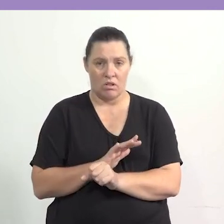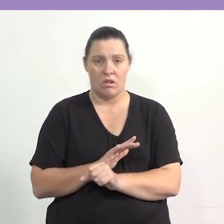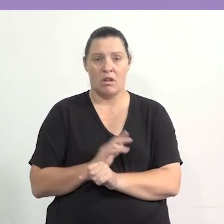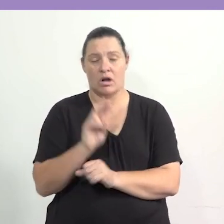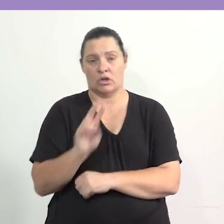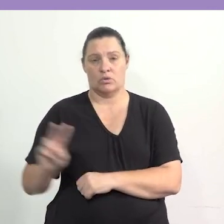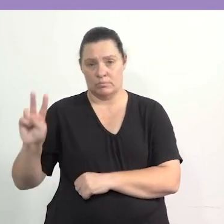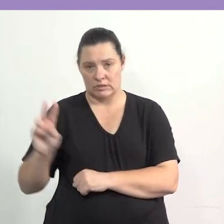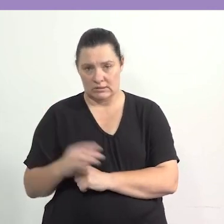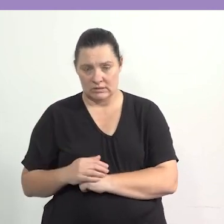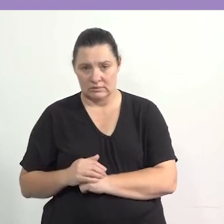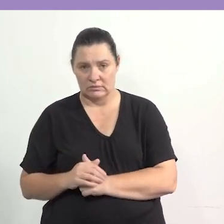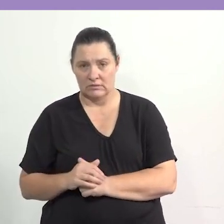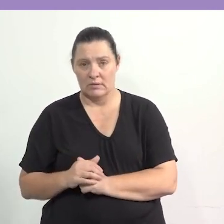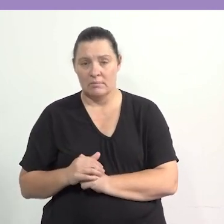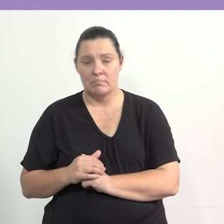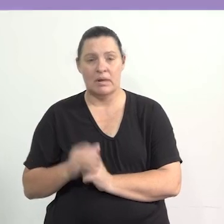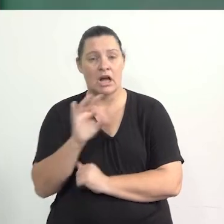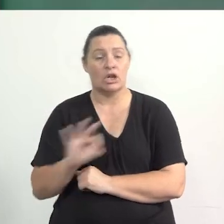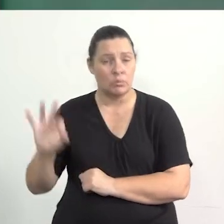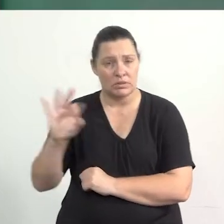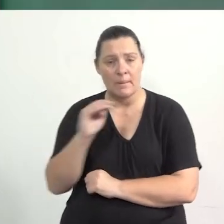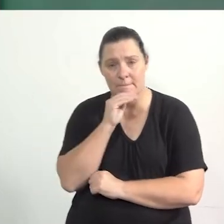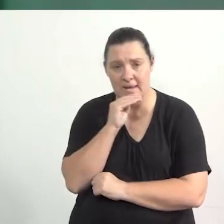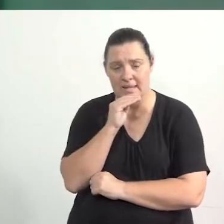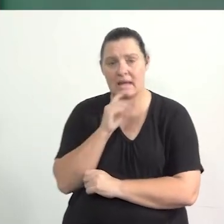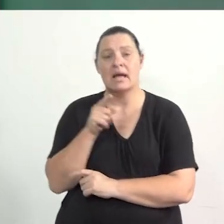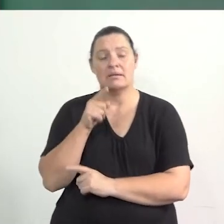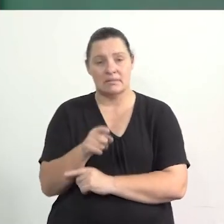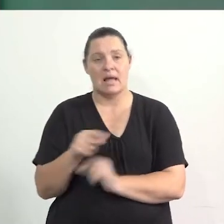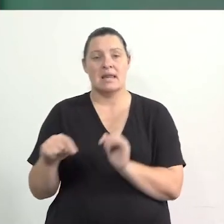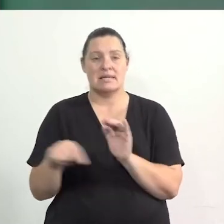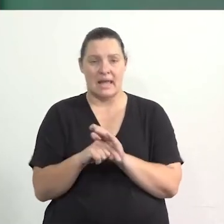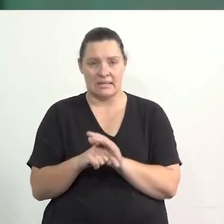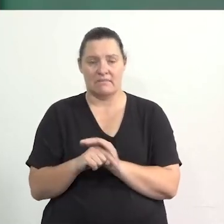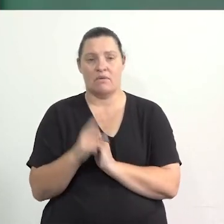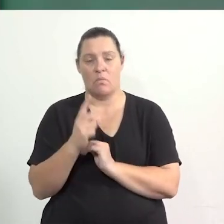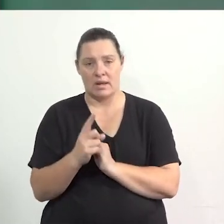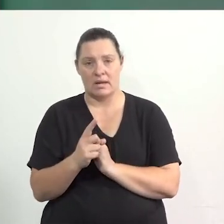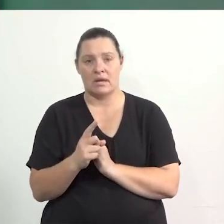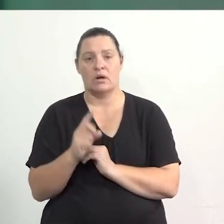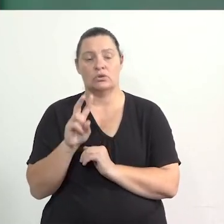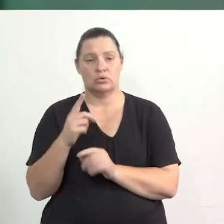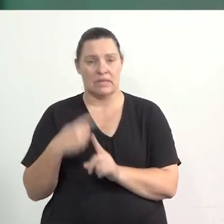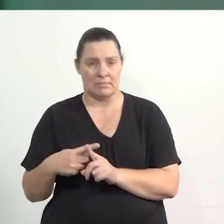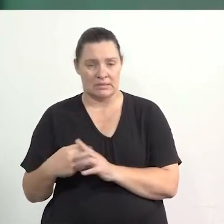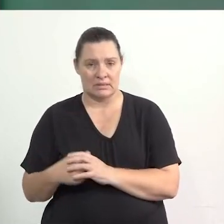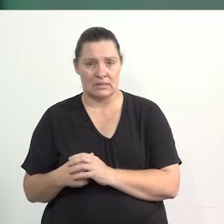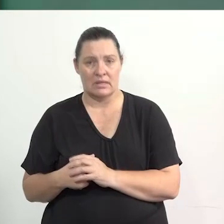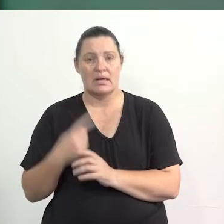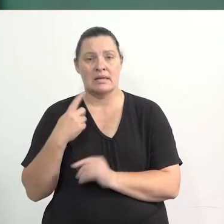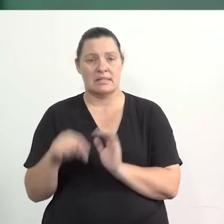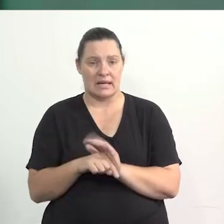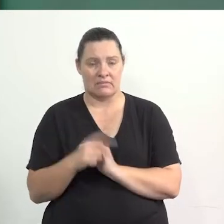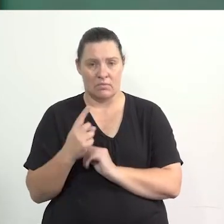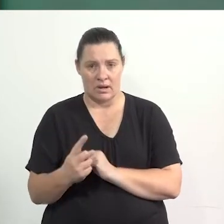being cubed. Do you remember what cubed means? It means that we are going to multiply negative 1 by itself twice. This is